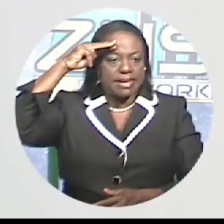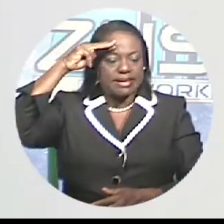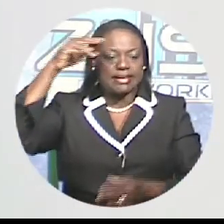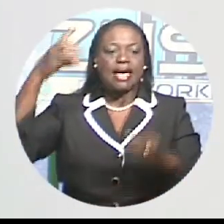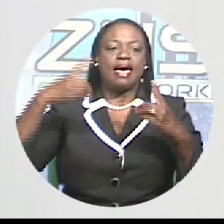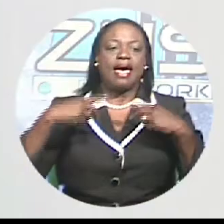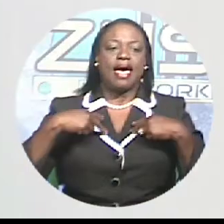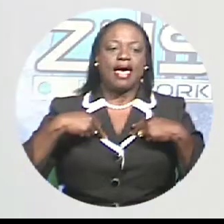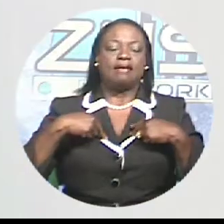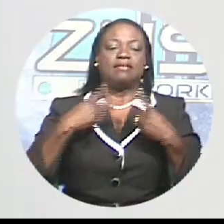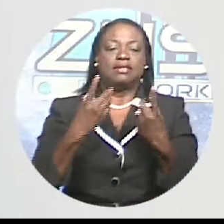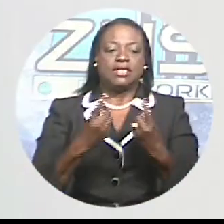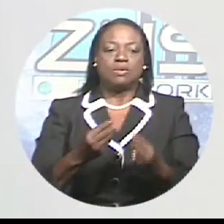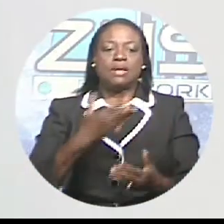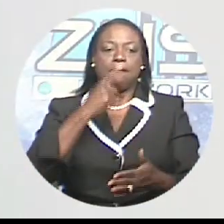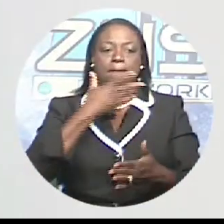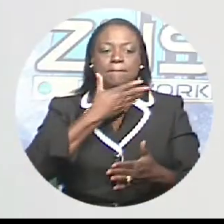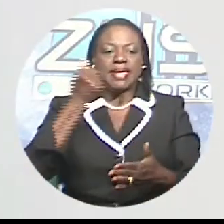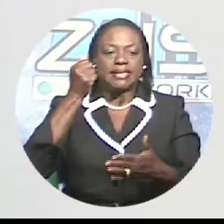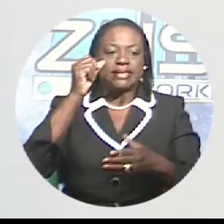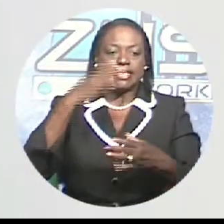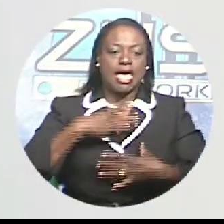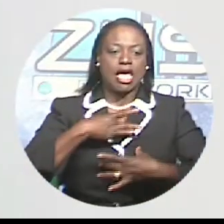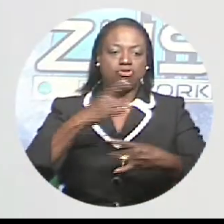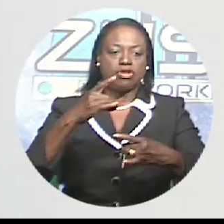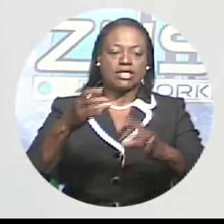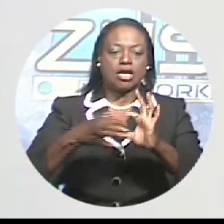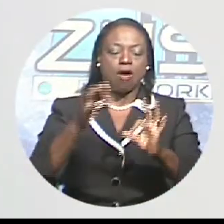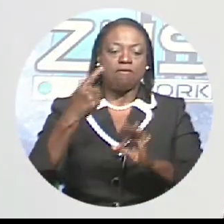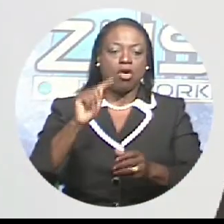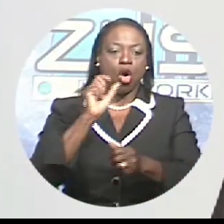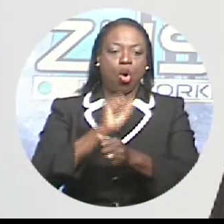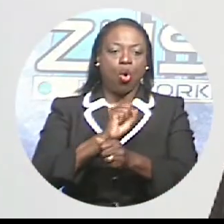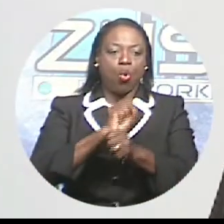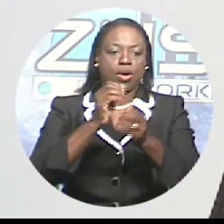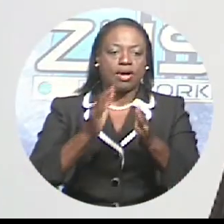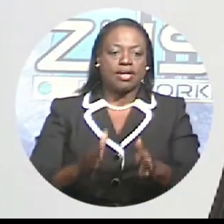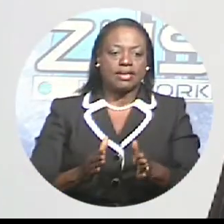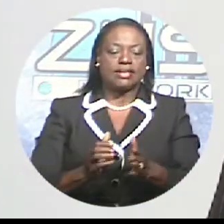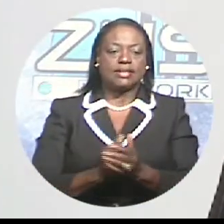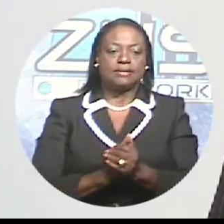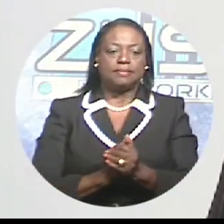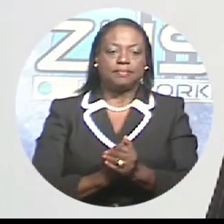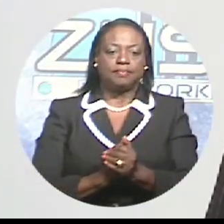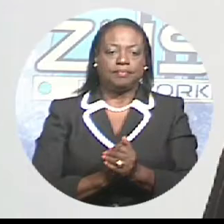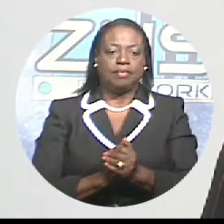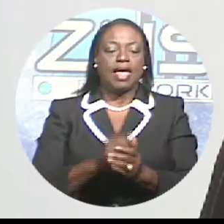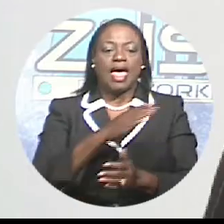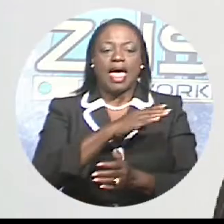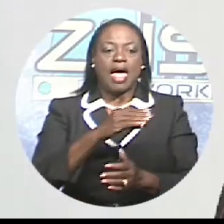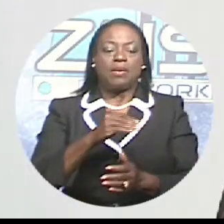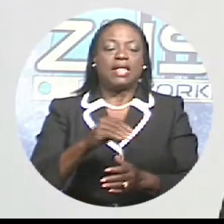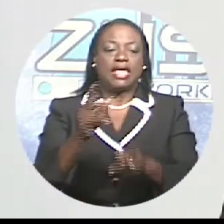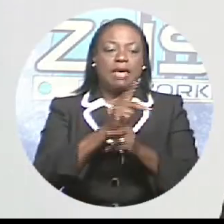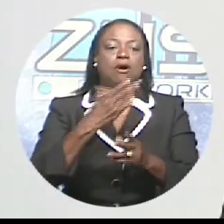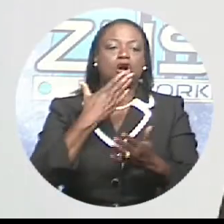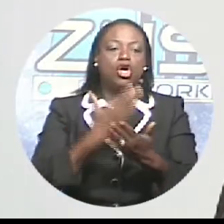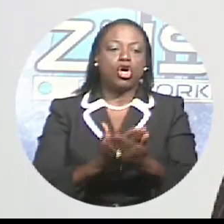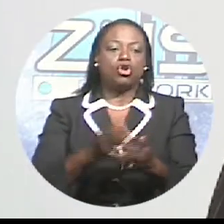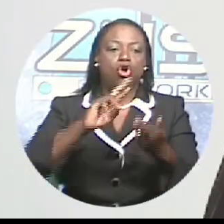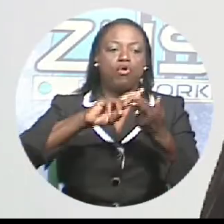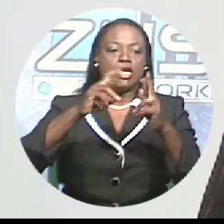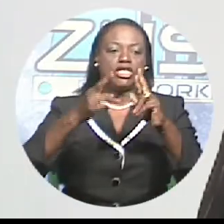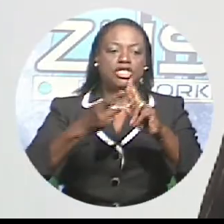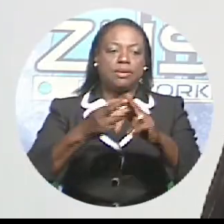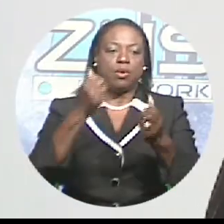done what was in the best interest of those workers, and to foster and keep a good working relationship with the Bahamas